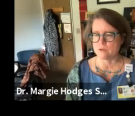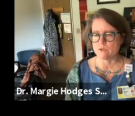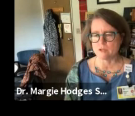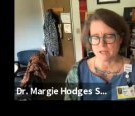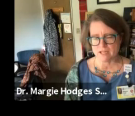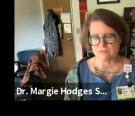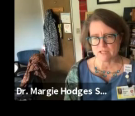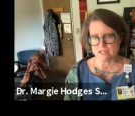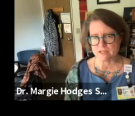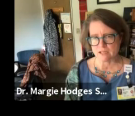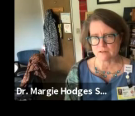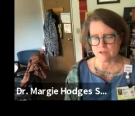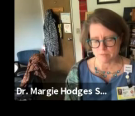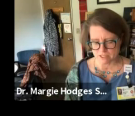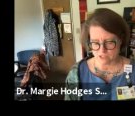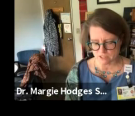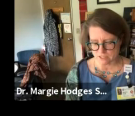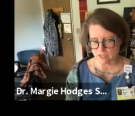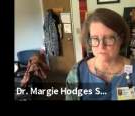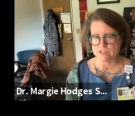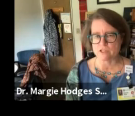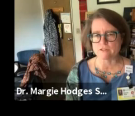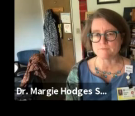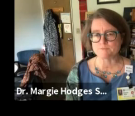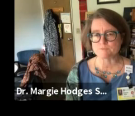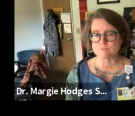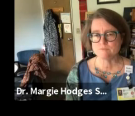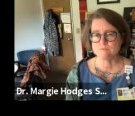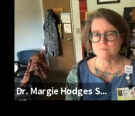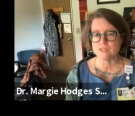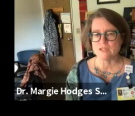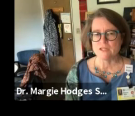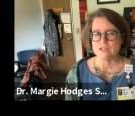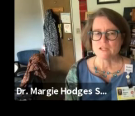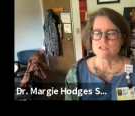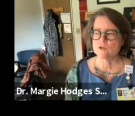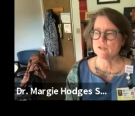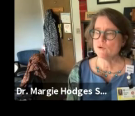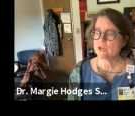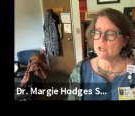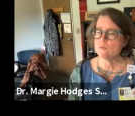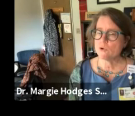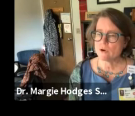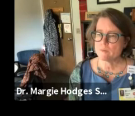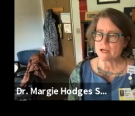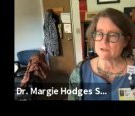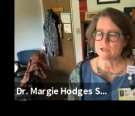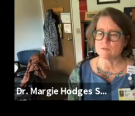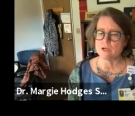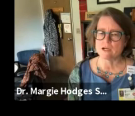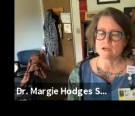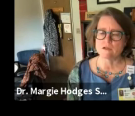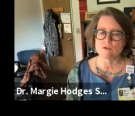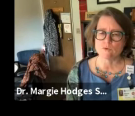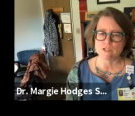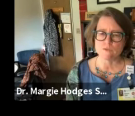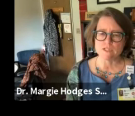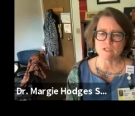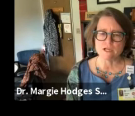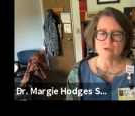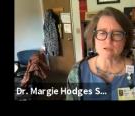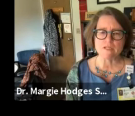and we apply it every day in the care of our patients, in the care of each other. So if you want to know more about the